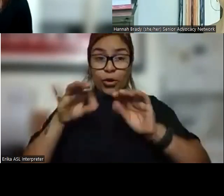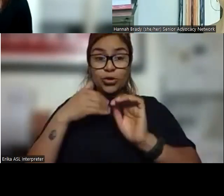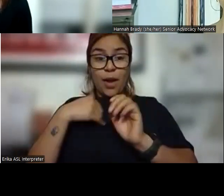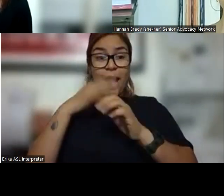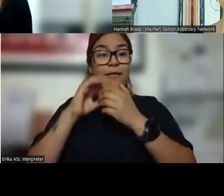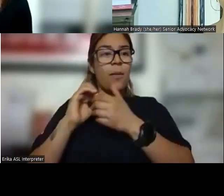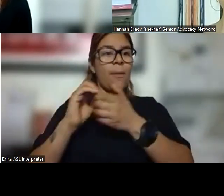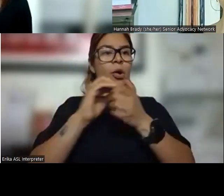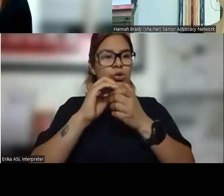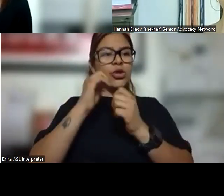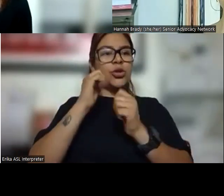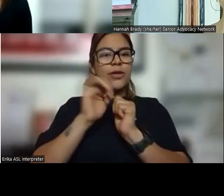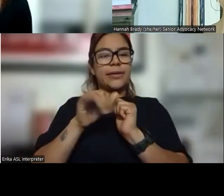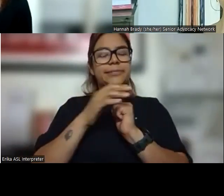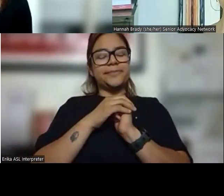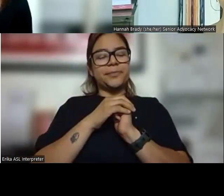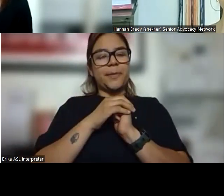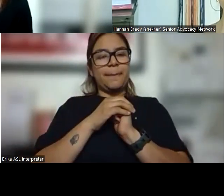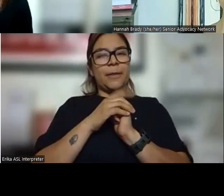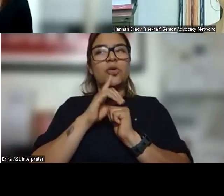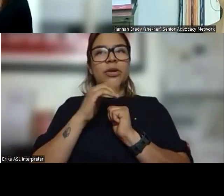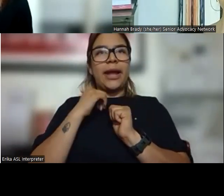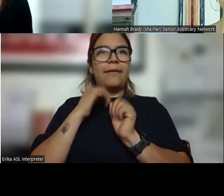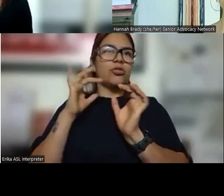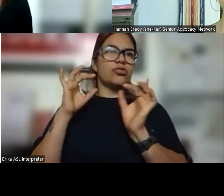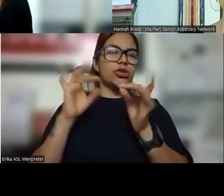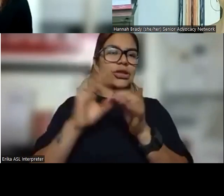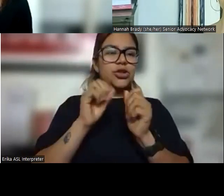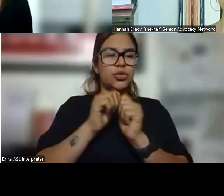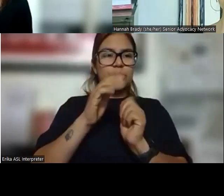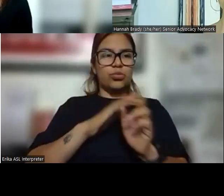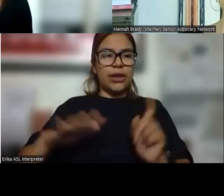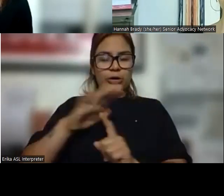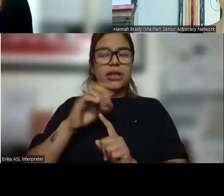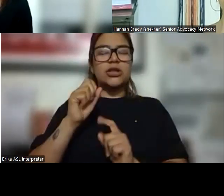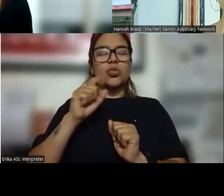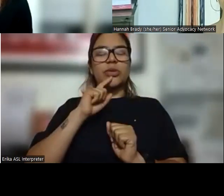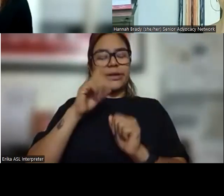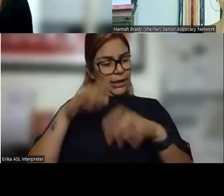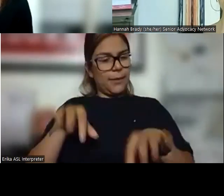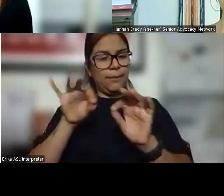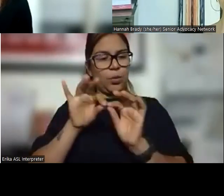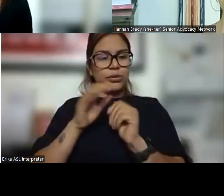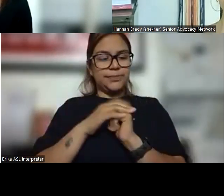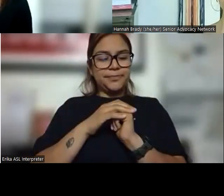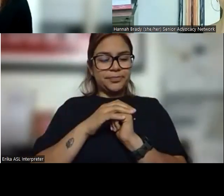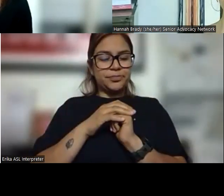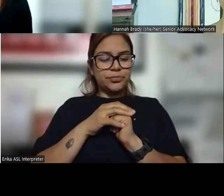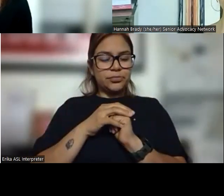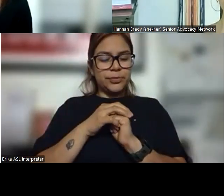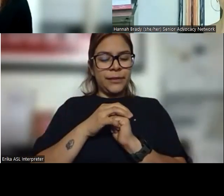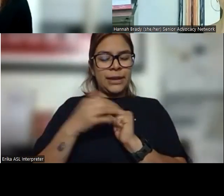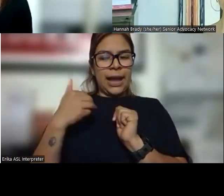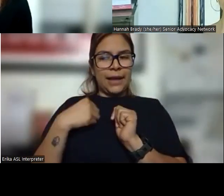coordinated services in your area is so important, and bringing everybody together and meeting those needs and